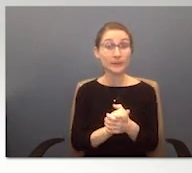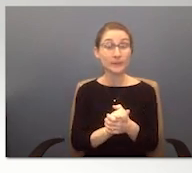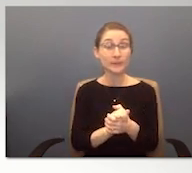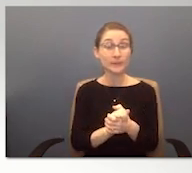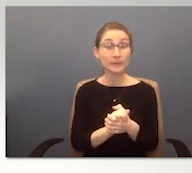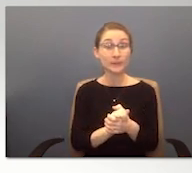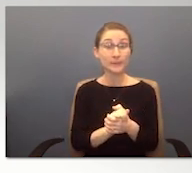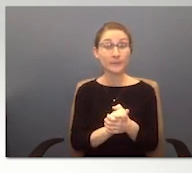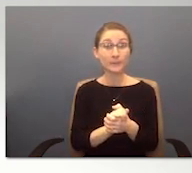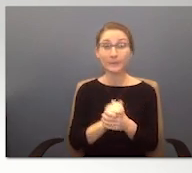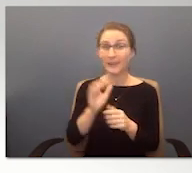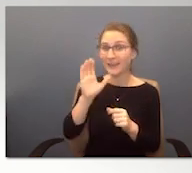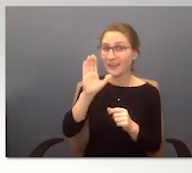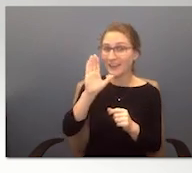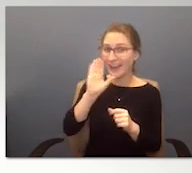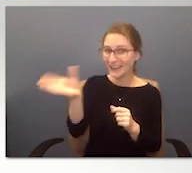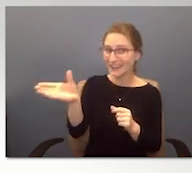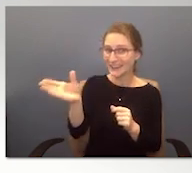Hi.